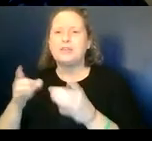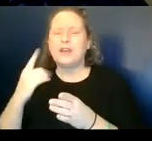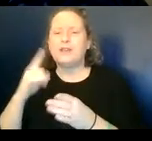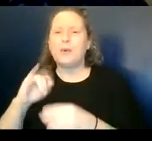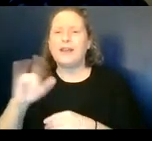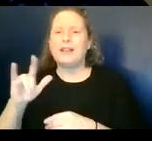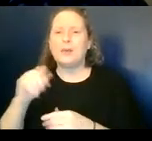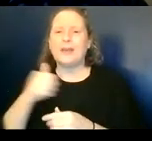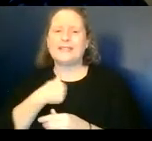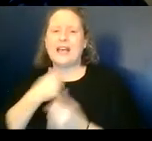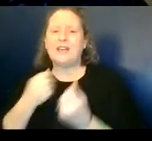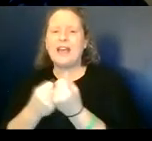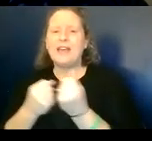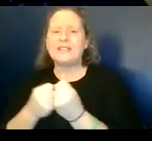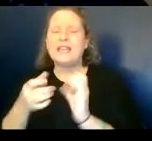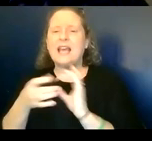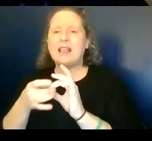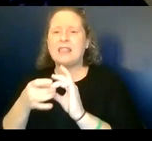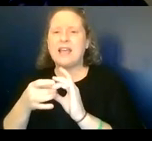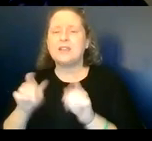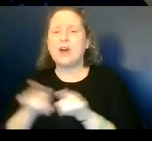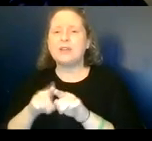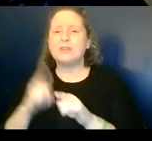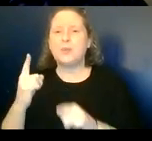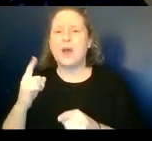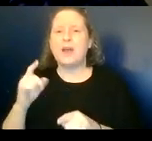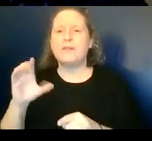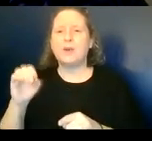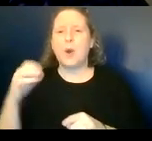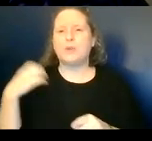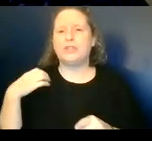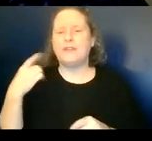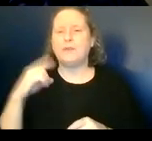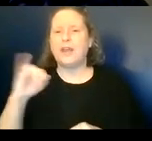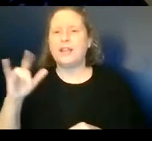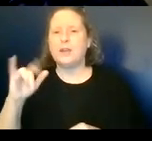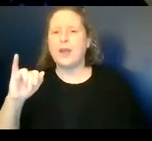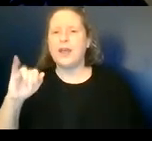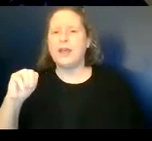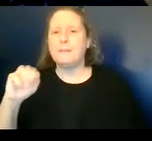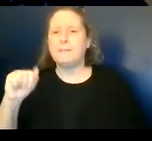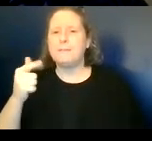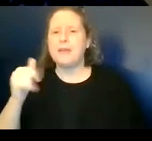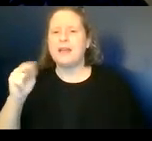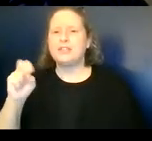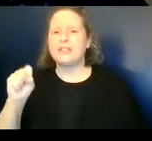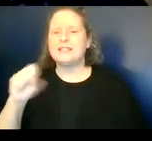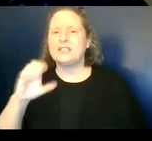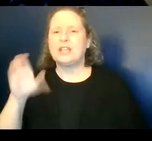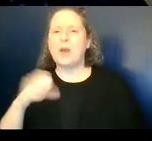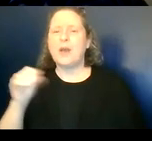Alliance. I am also one of the co-chairs for Illinois Imagine Chicago and the 2020